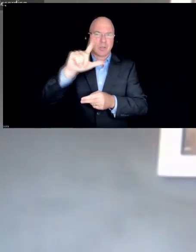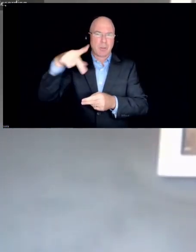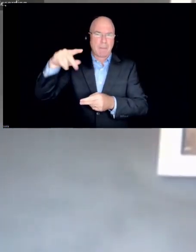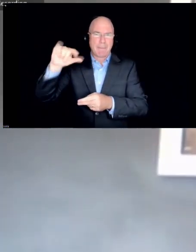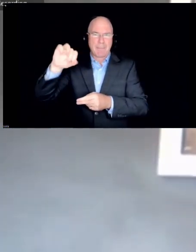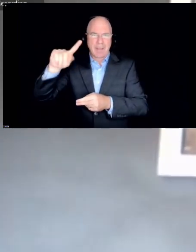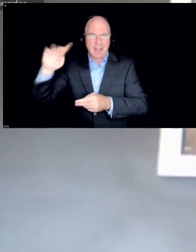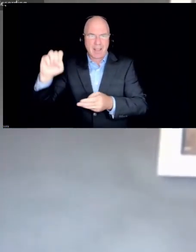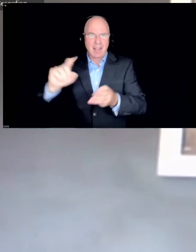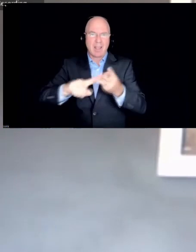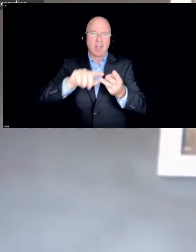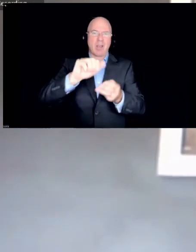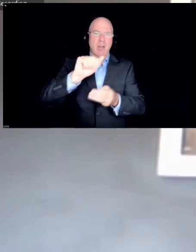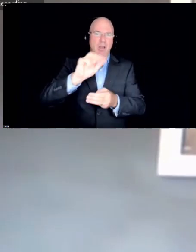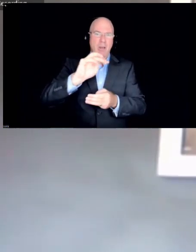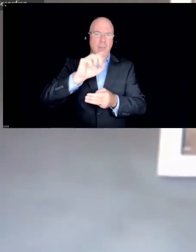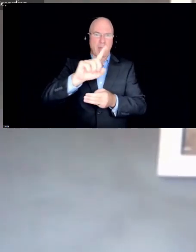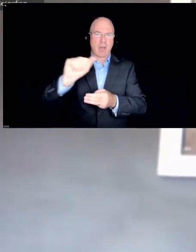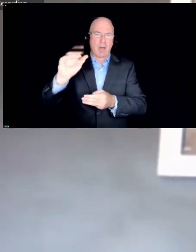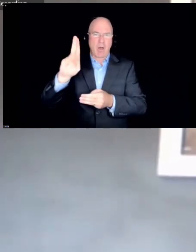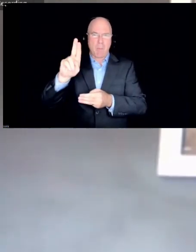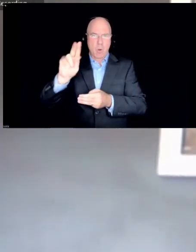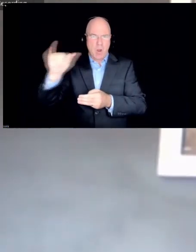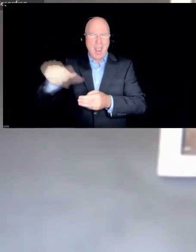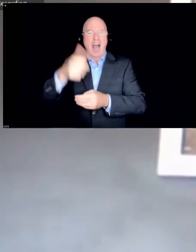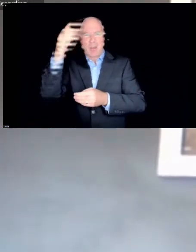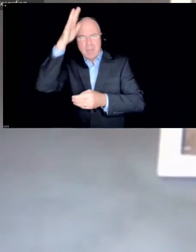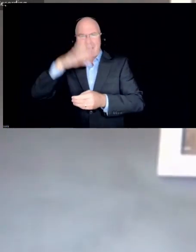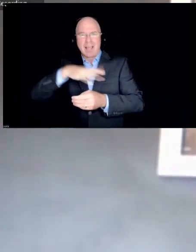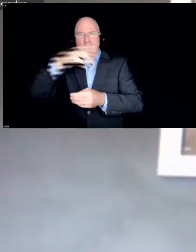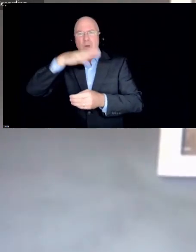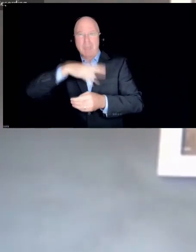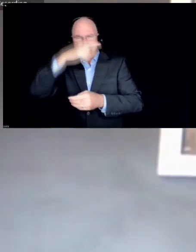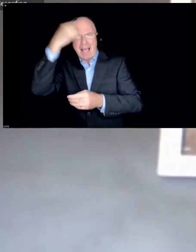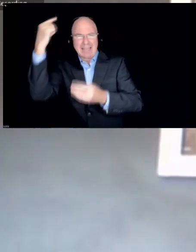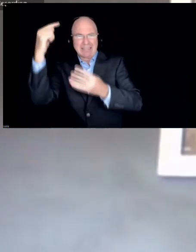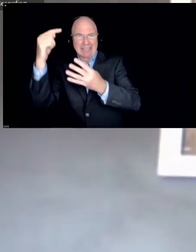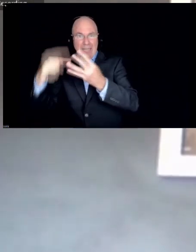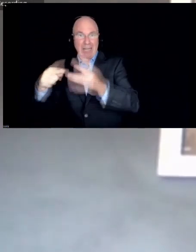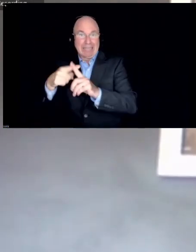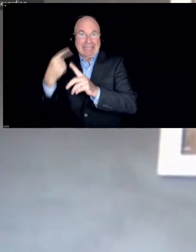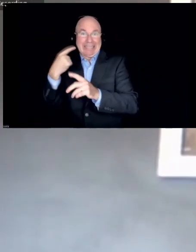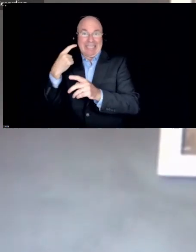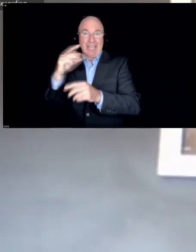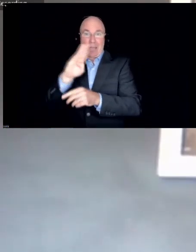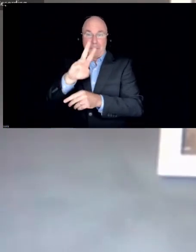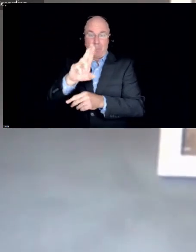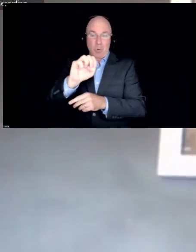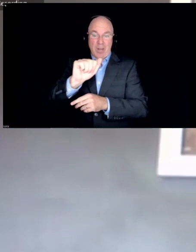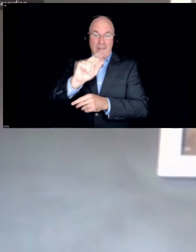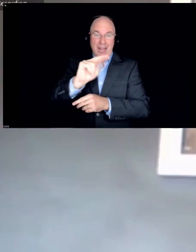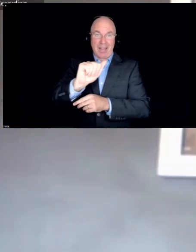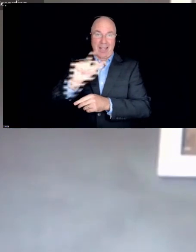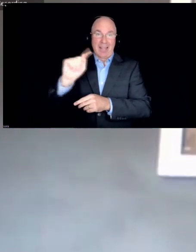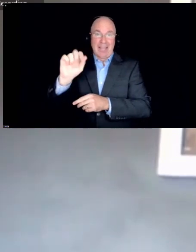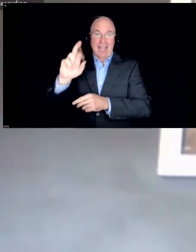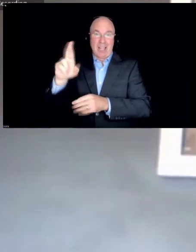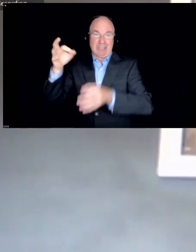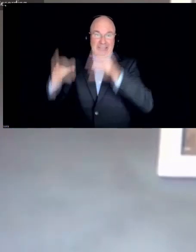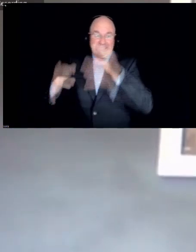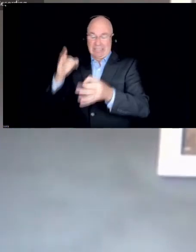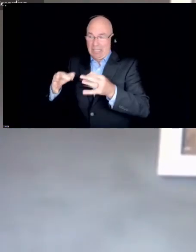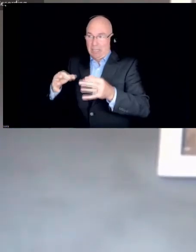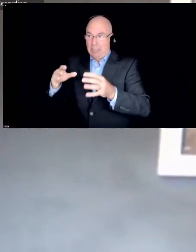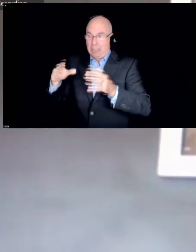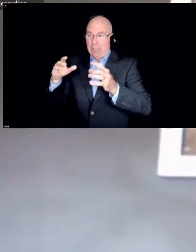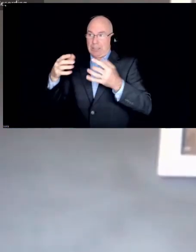Arbery, and so many other Black men and women. And the recent verdict of Breonna Taylor has been heavy and impacted